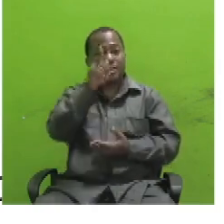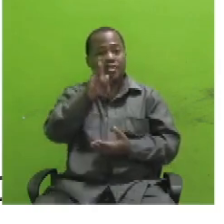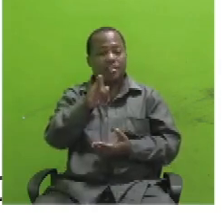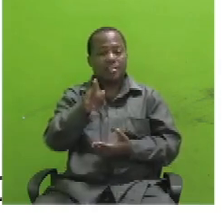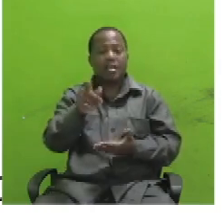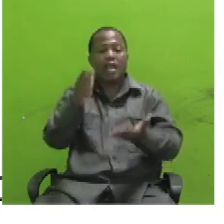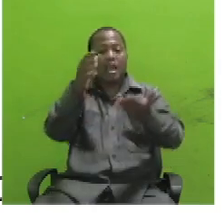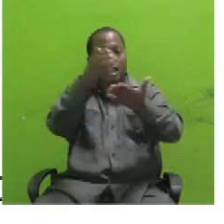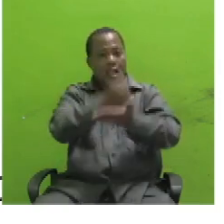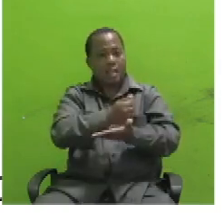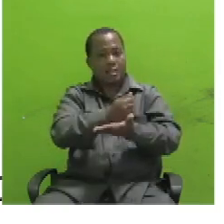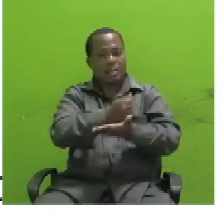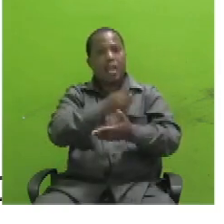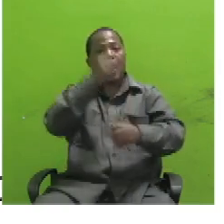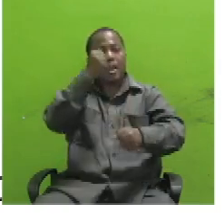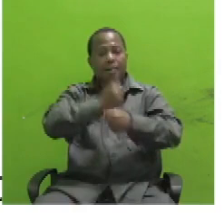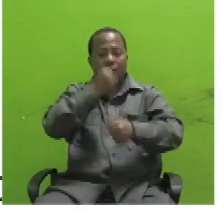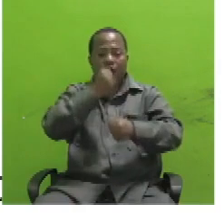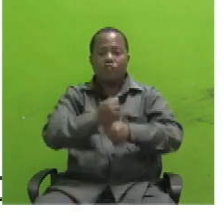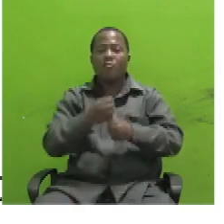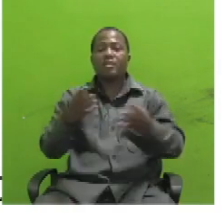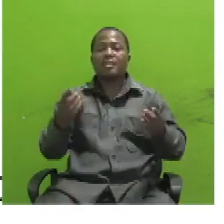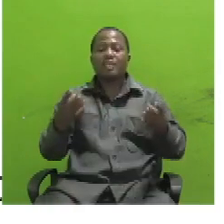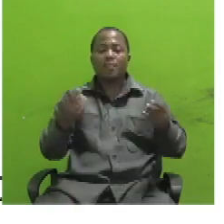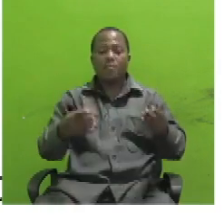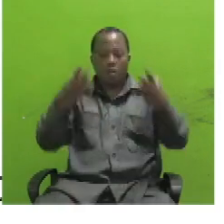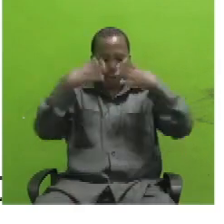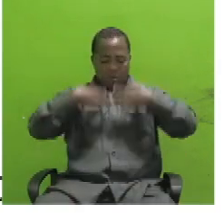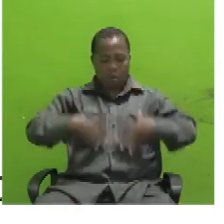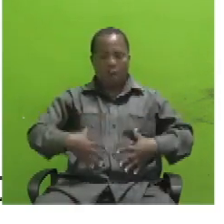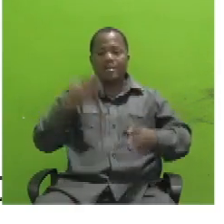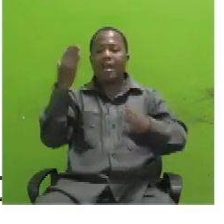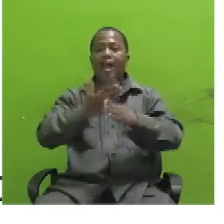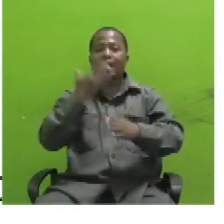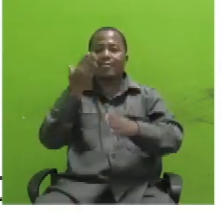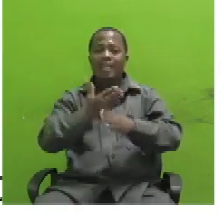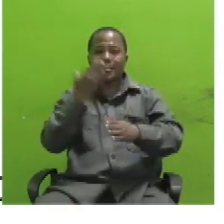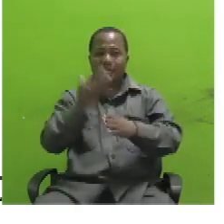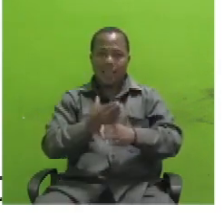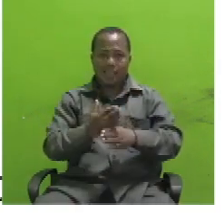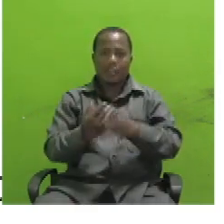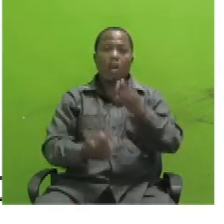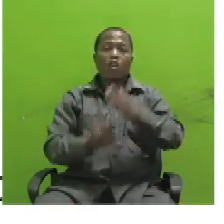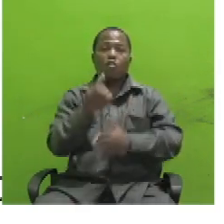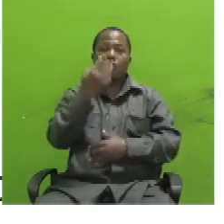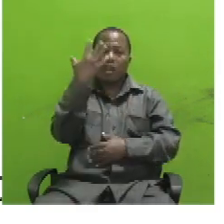up and perform simple body exercise from